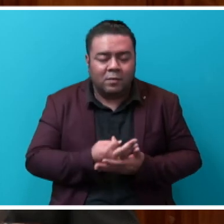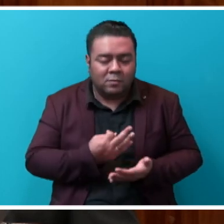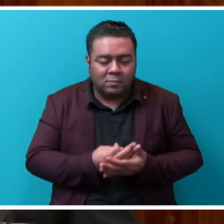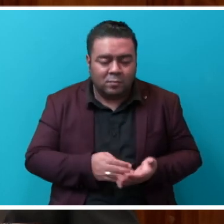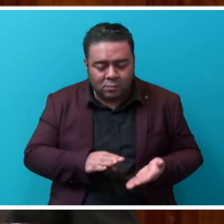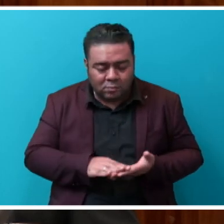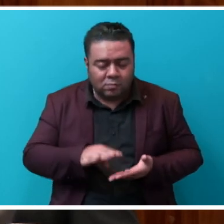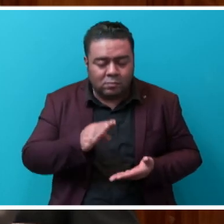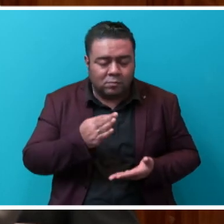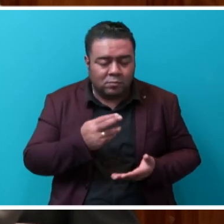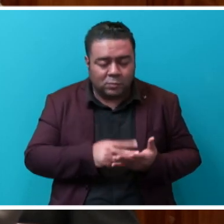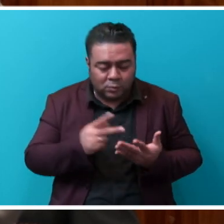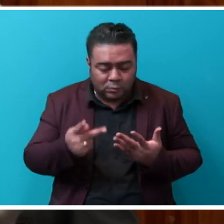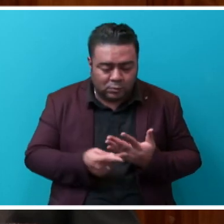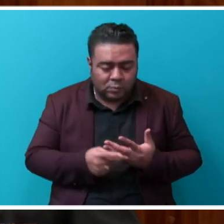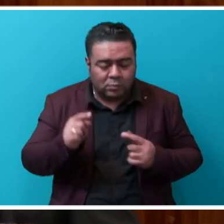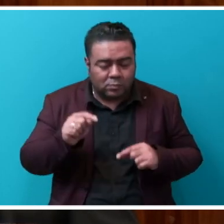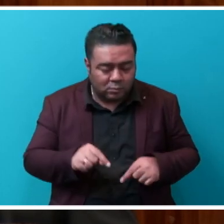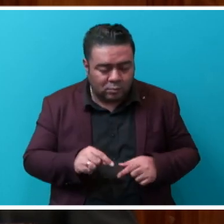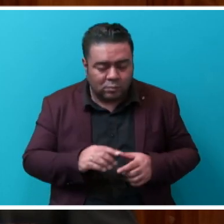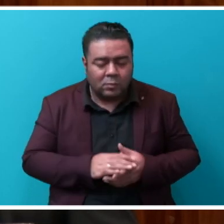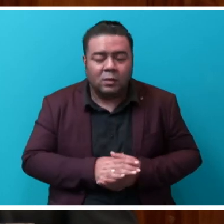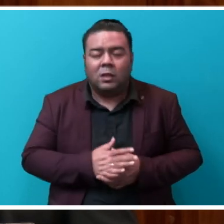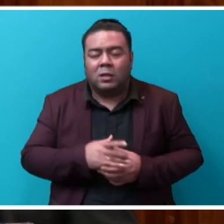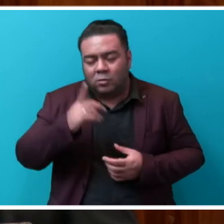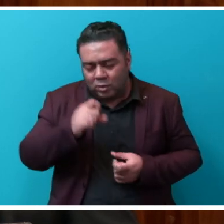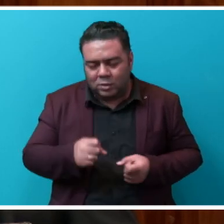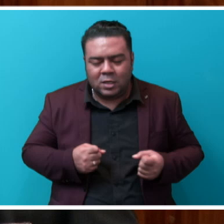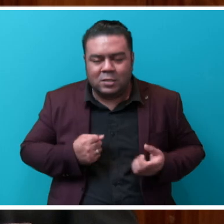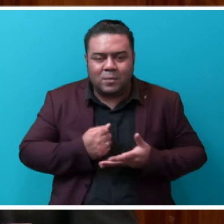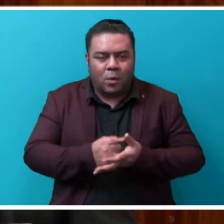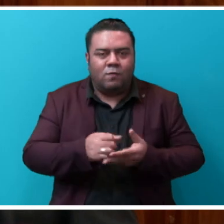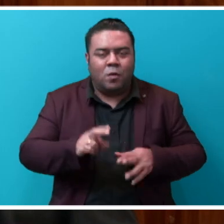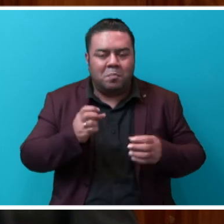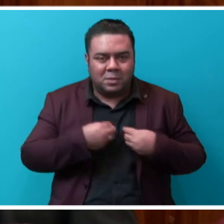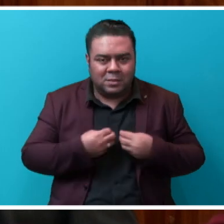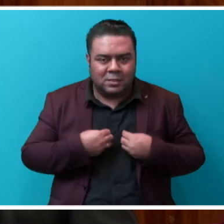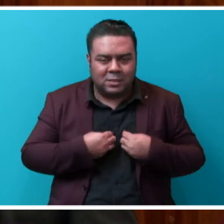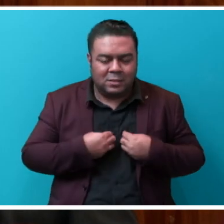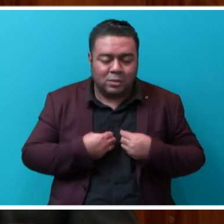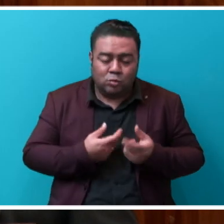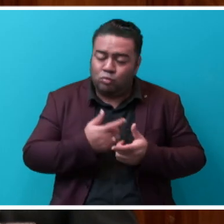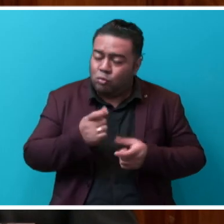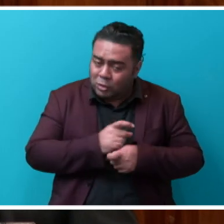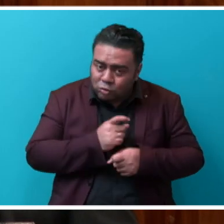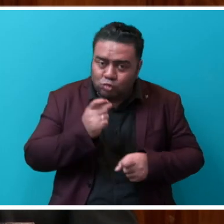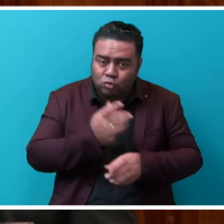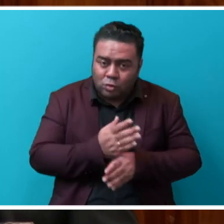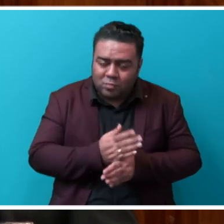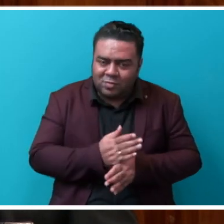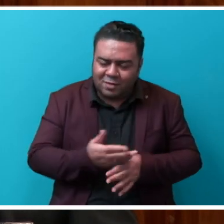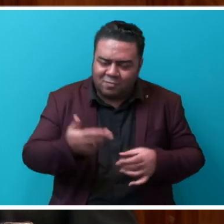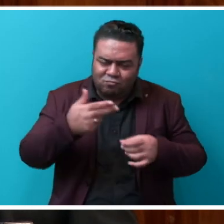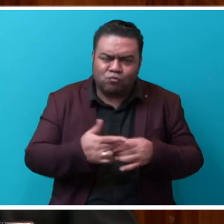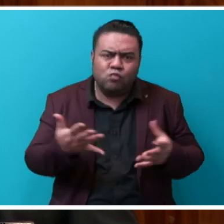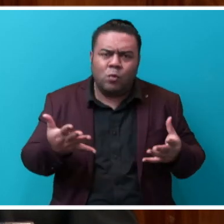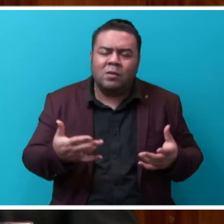initiatives like this drive support for businesses, create jobs, and fuel infrastructure